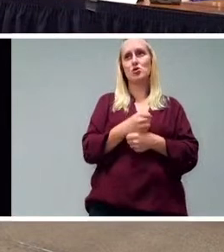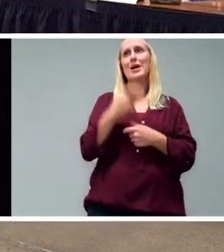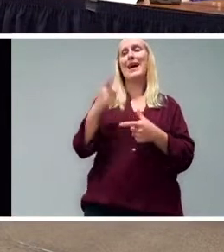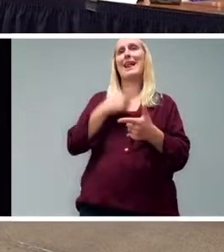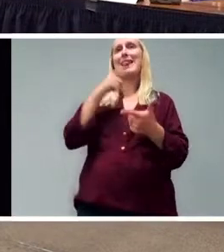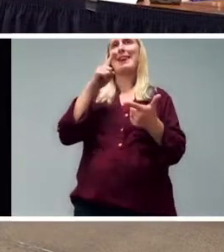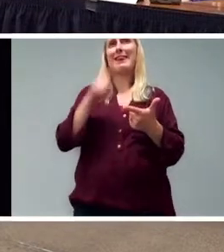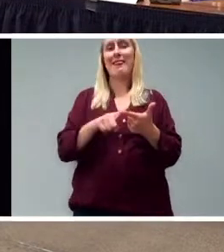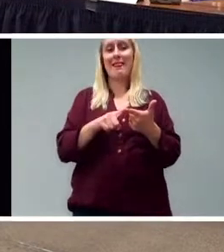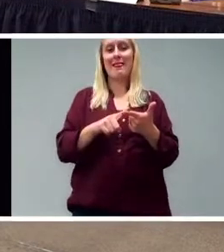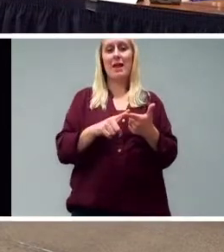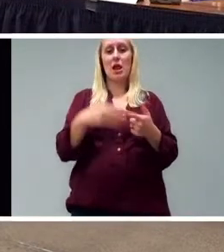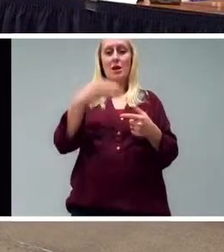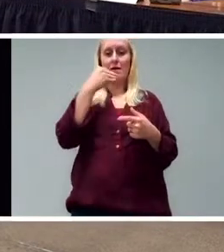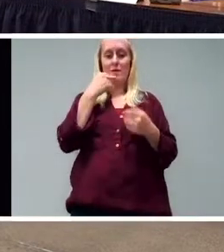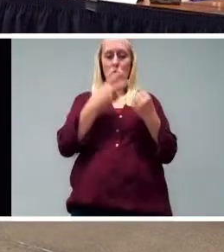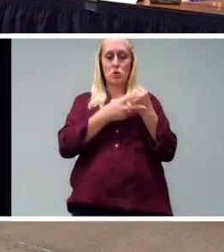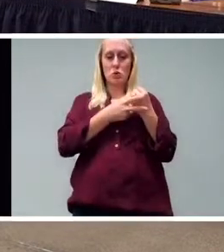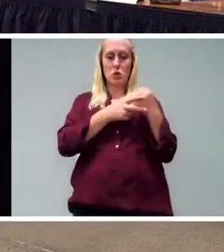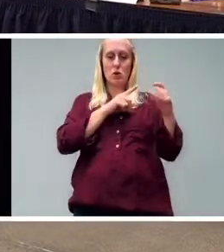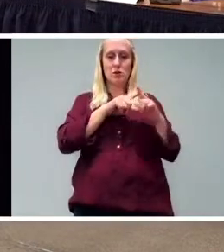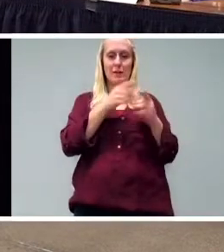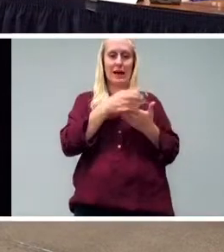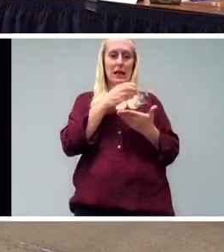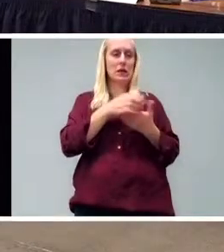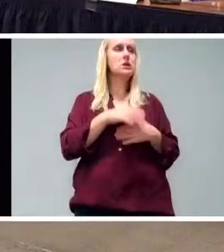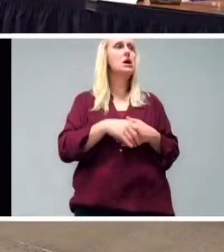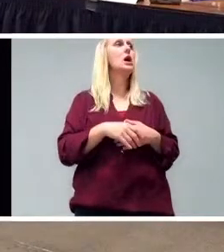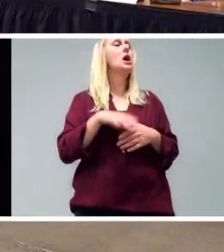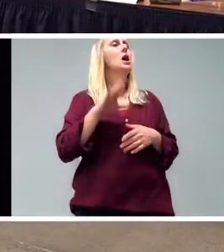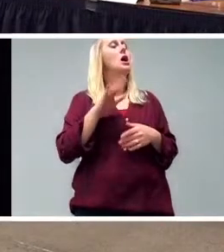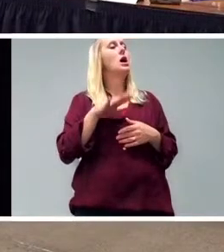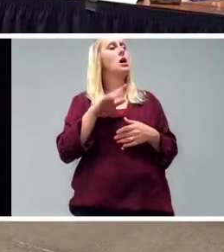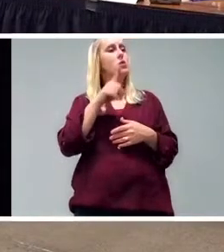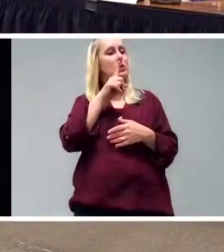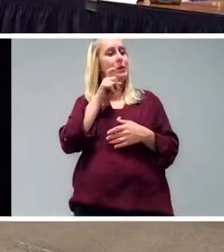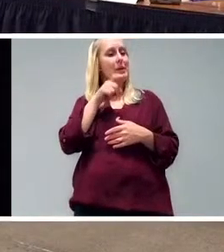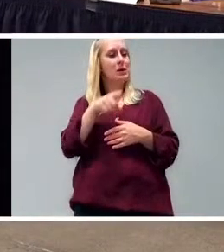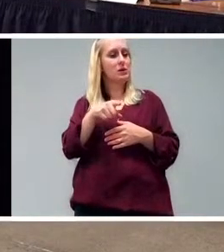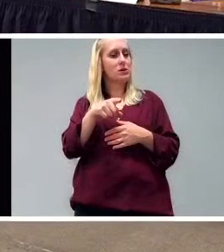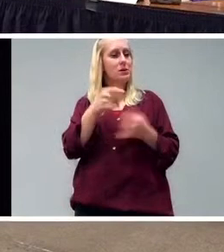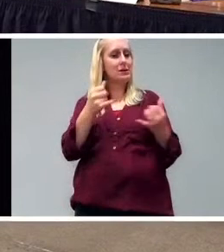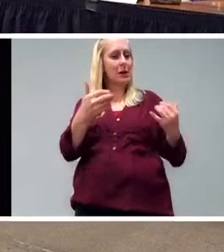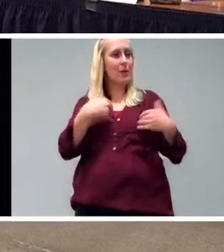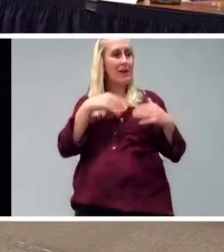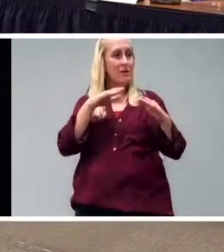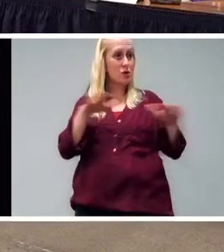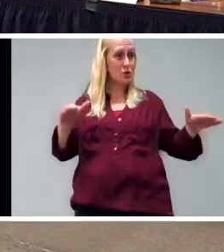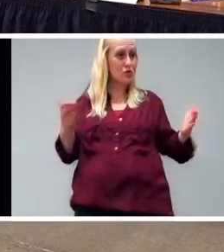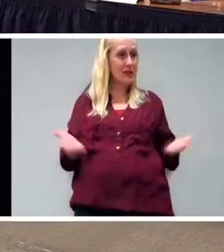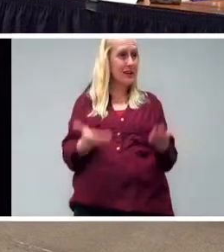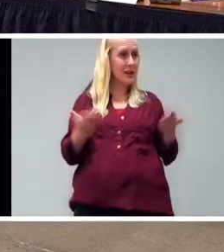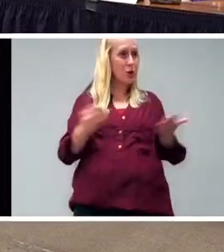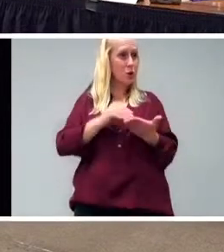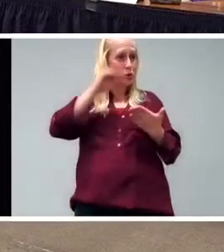there was food storage here, but they were in cans. Okay, so is it because that now we have children and students, so it's a different due diligence